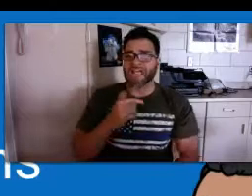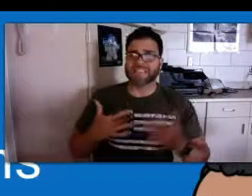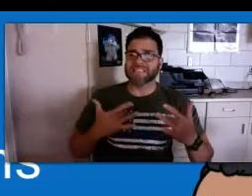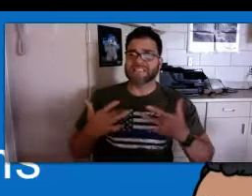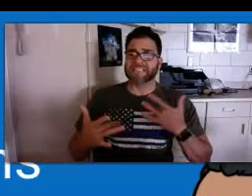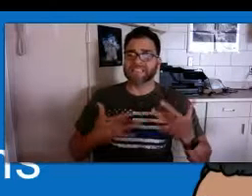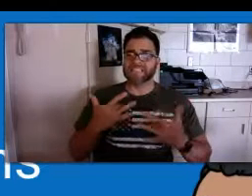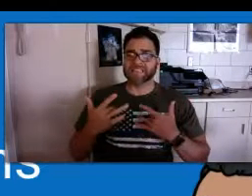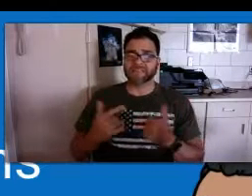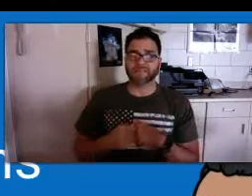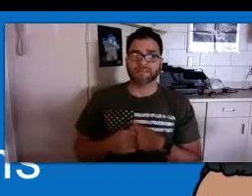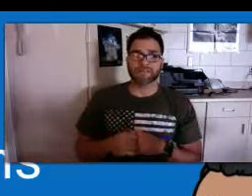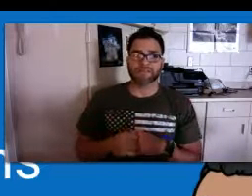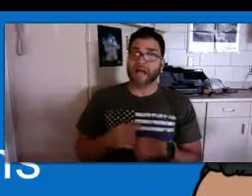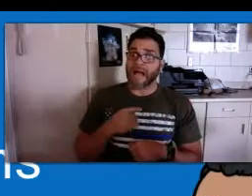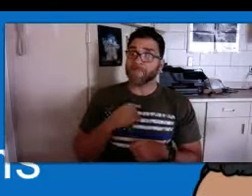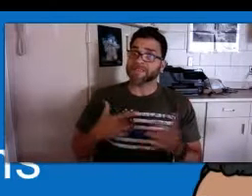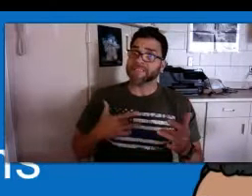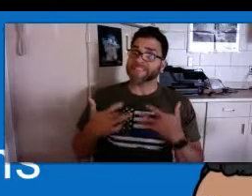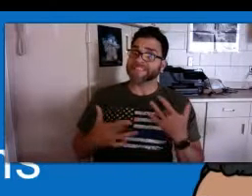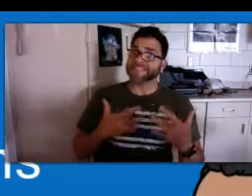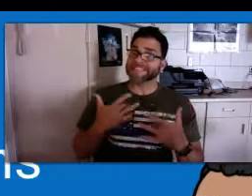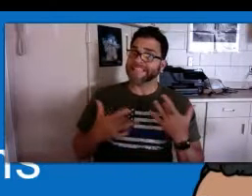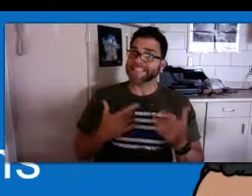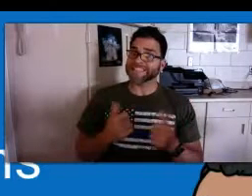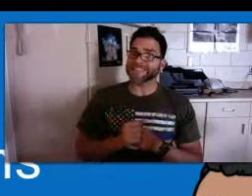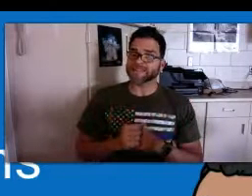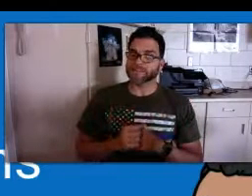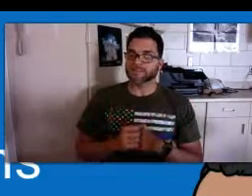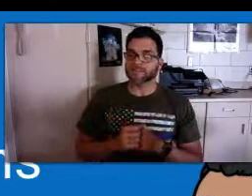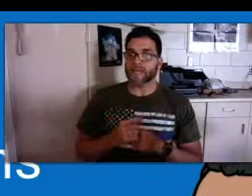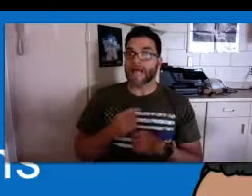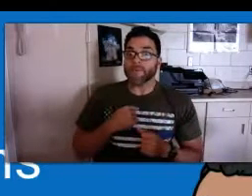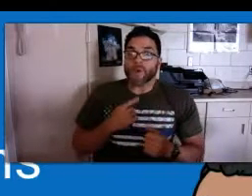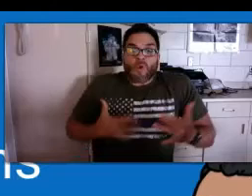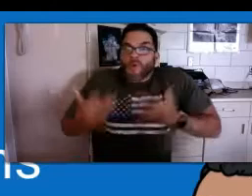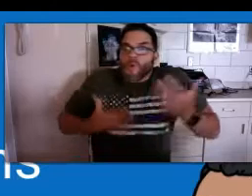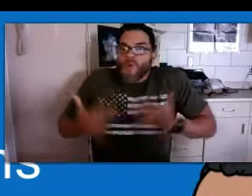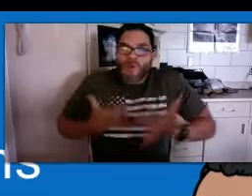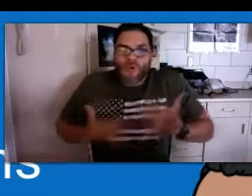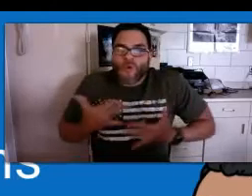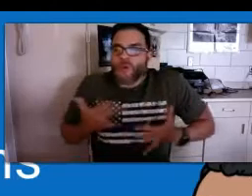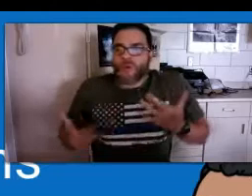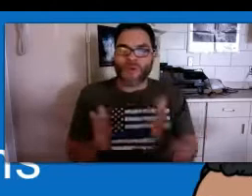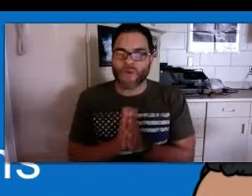not excited. I'm excited. I'm